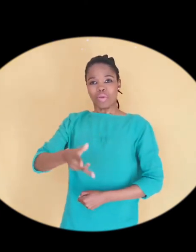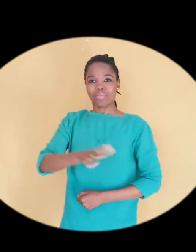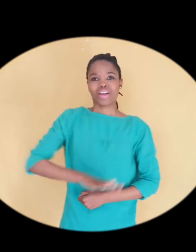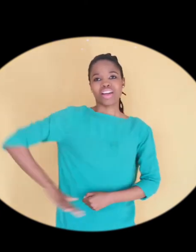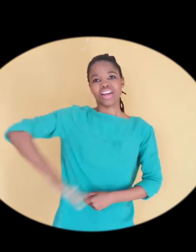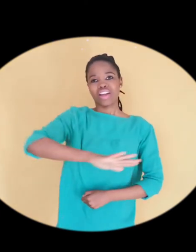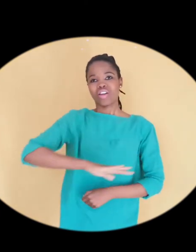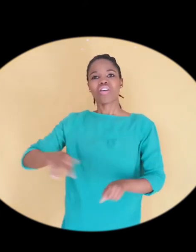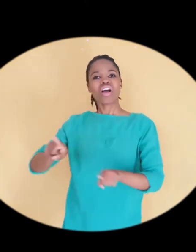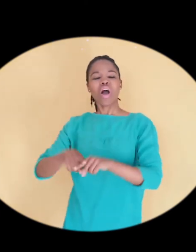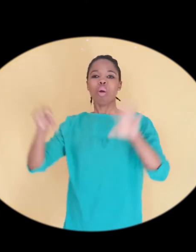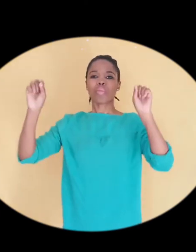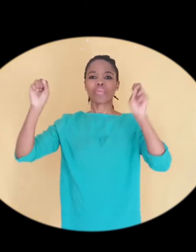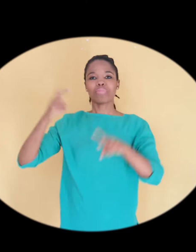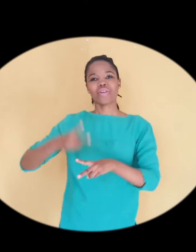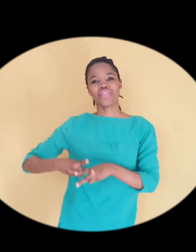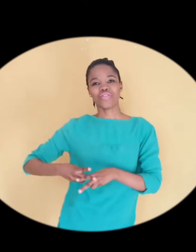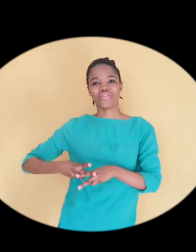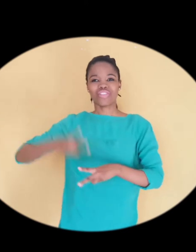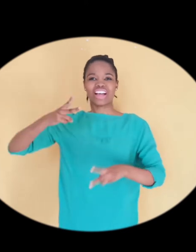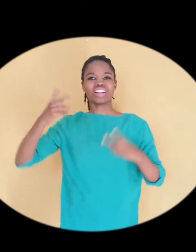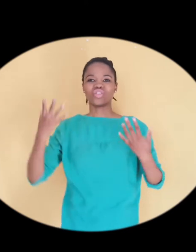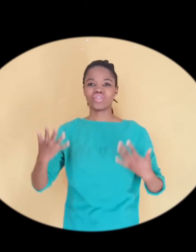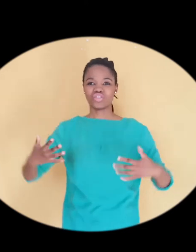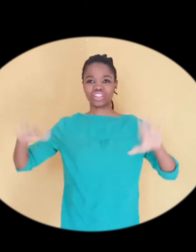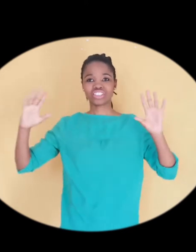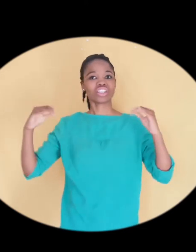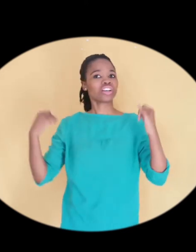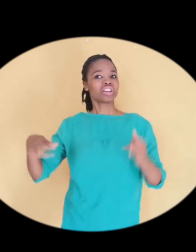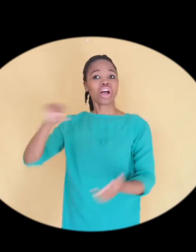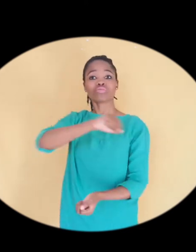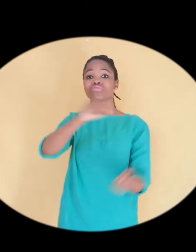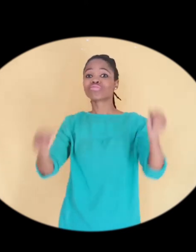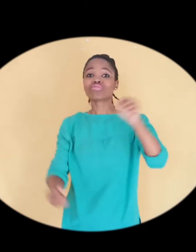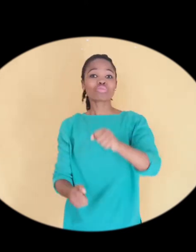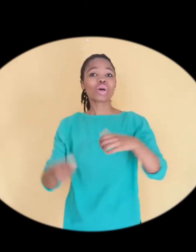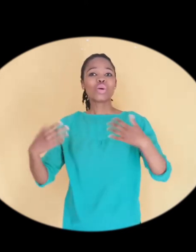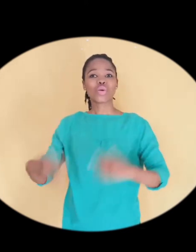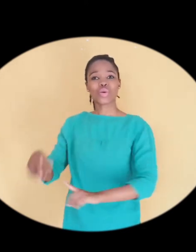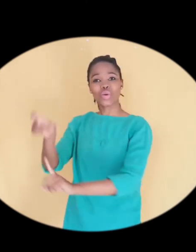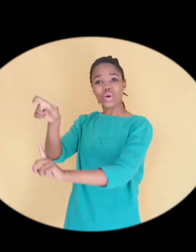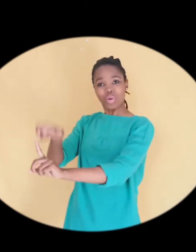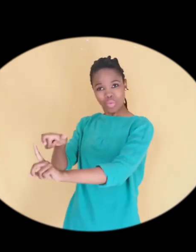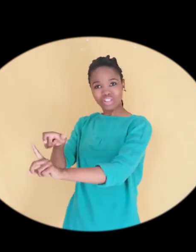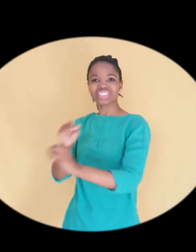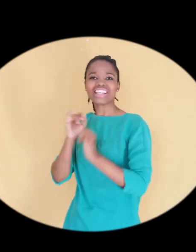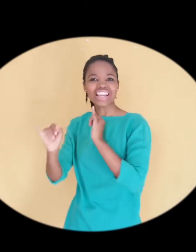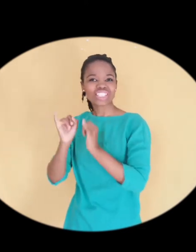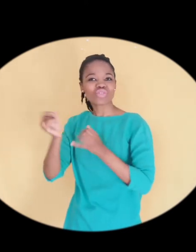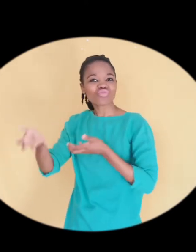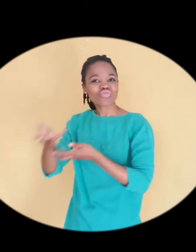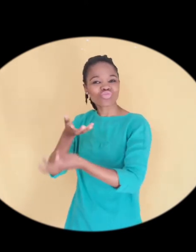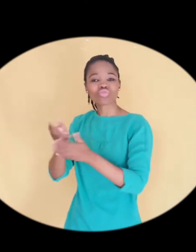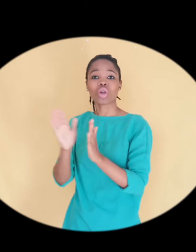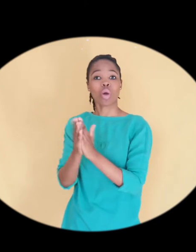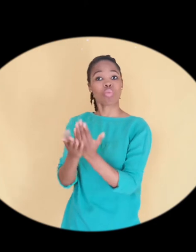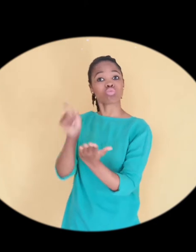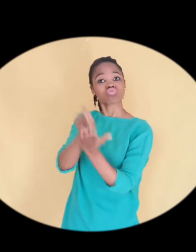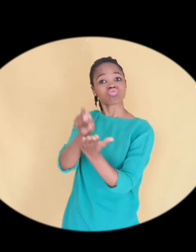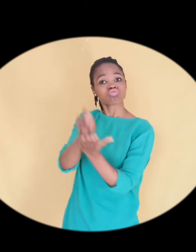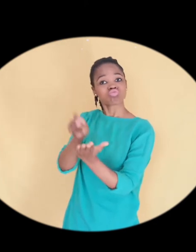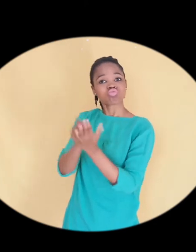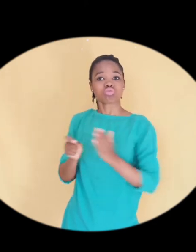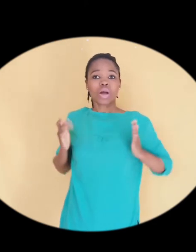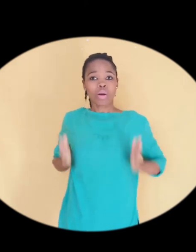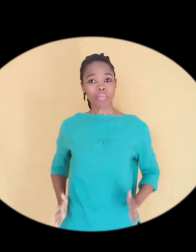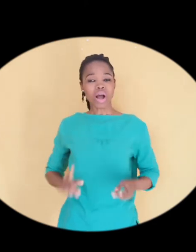Season finale is the final episode of the season, and I'm wrapping it up with a guest, an